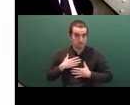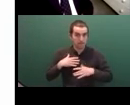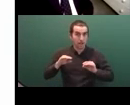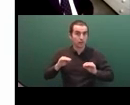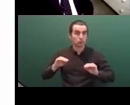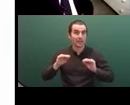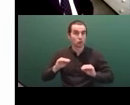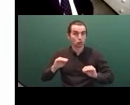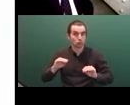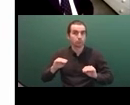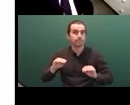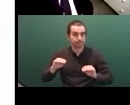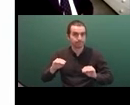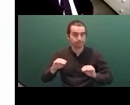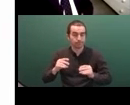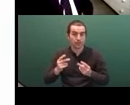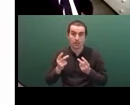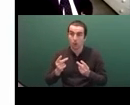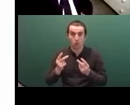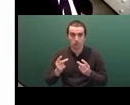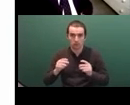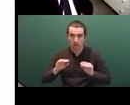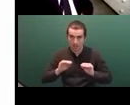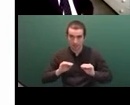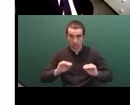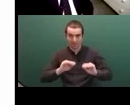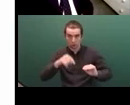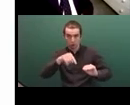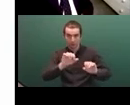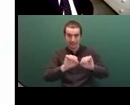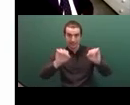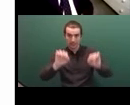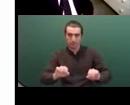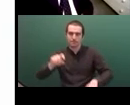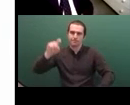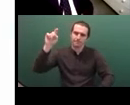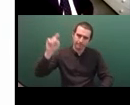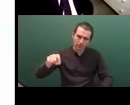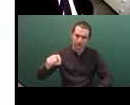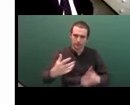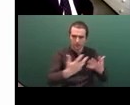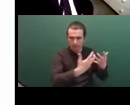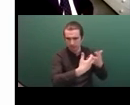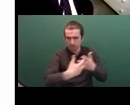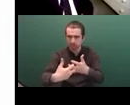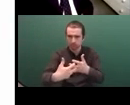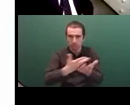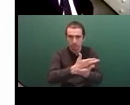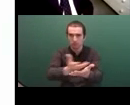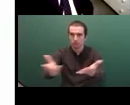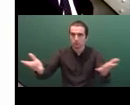communication domains. With reference to the White Paper 6 on the rights of persons